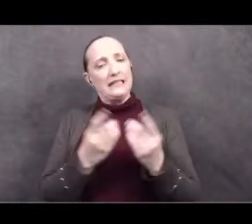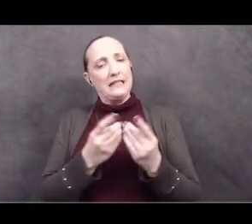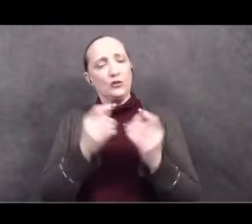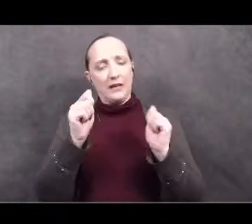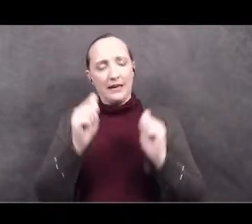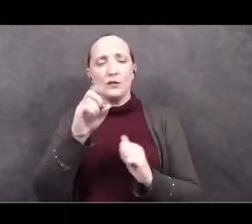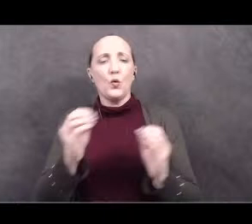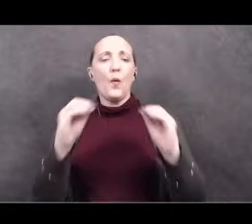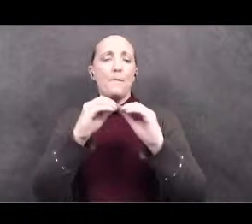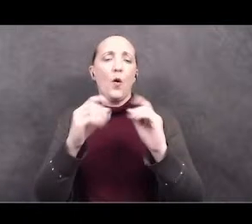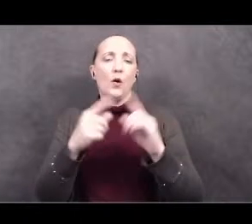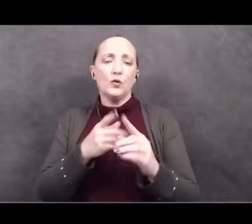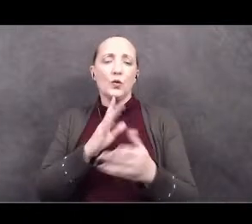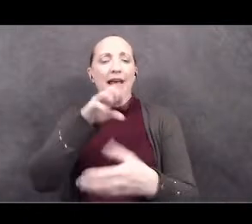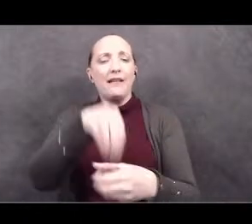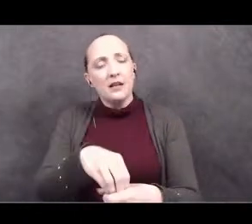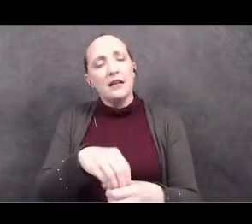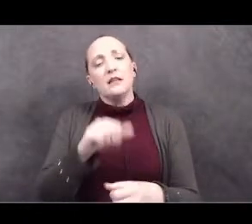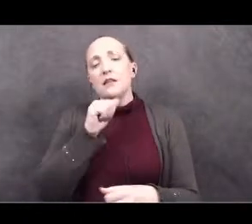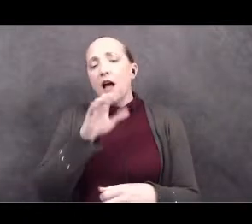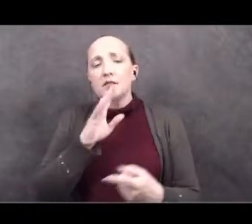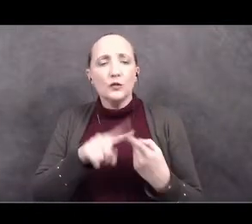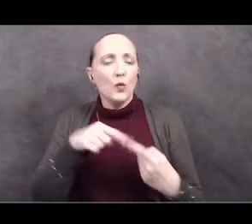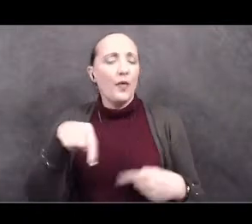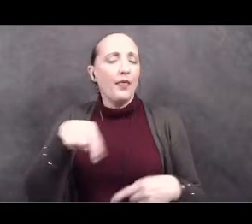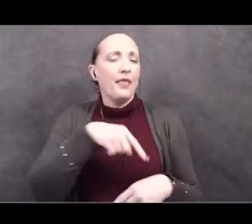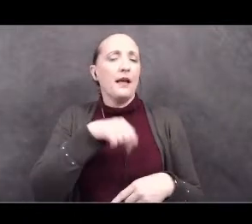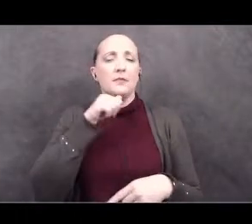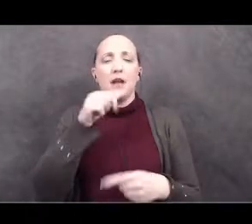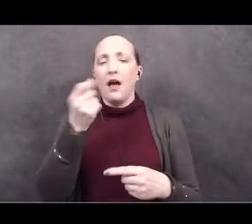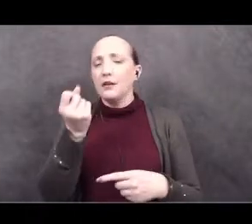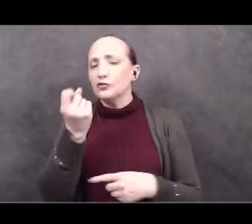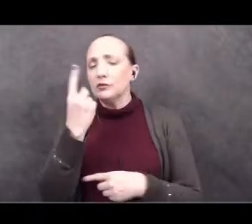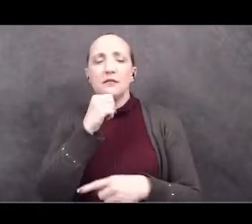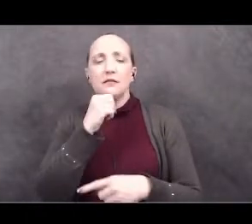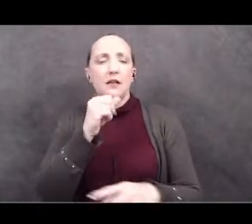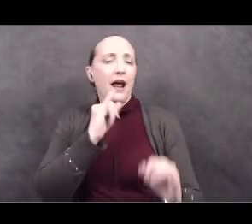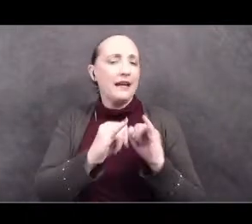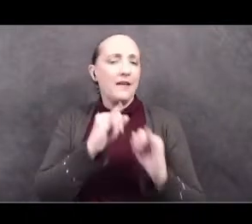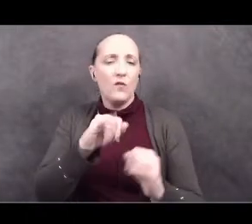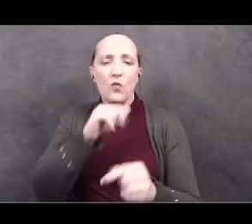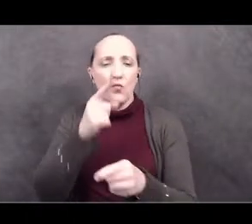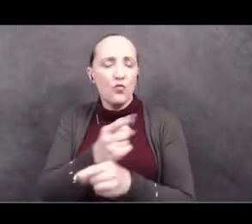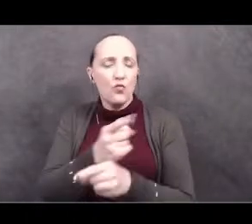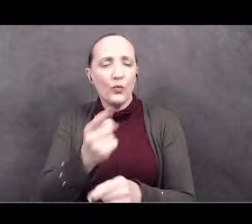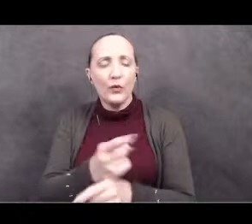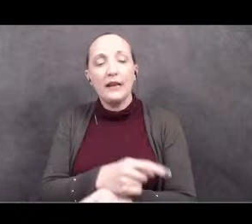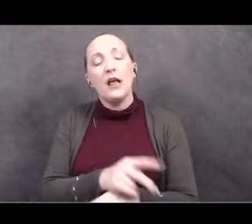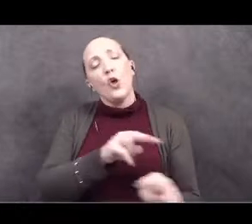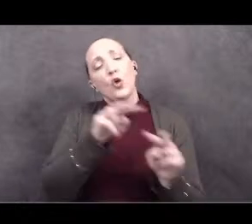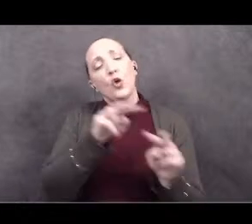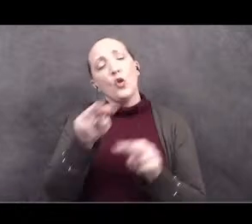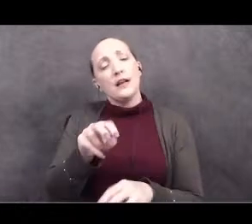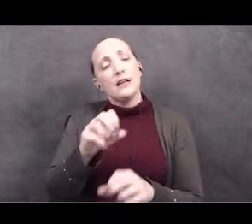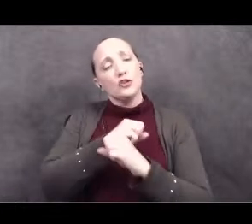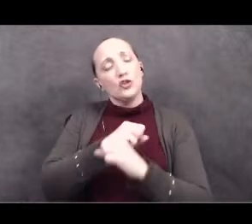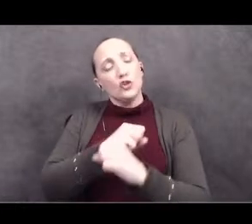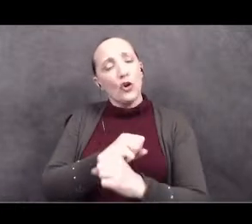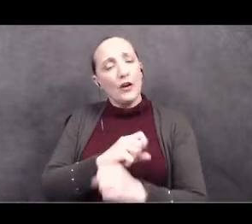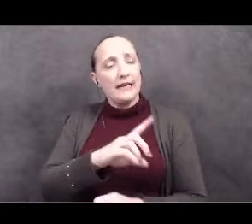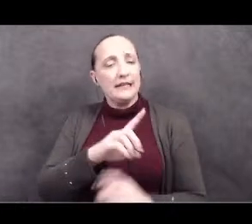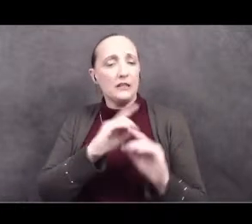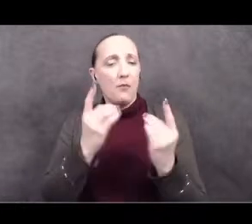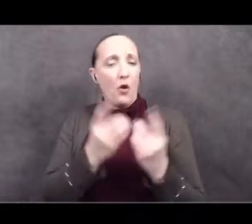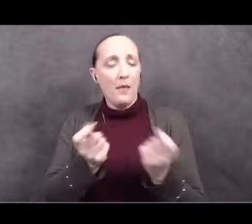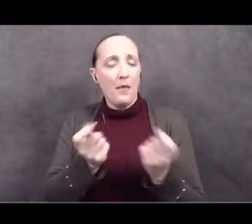they weren't talked to listened to understood or effectively interv appropriately take a look at security department managers because the department they